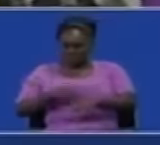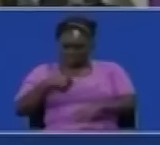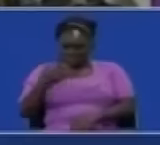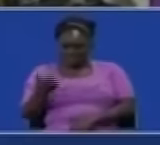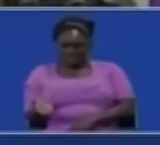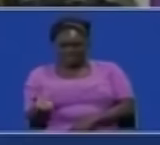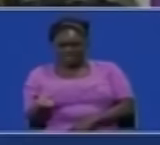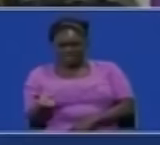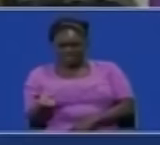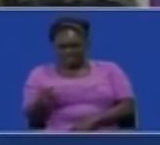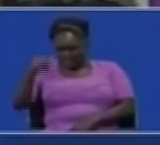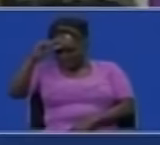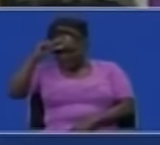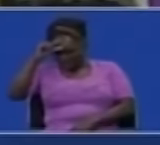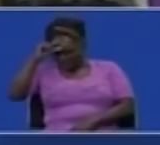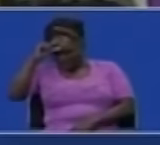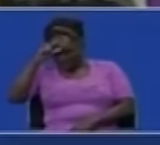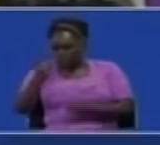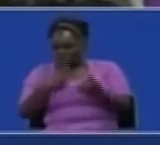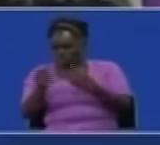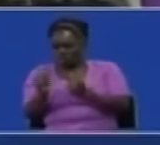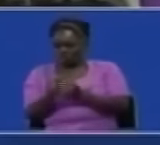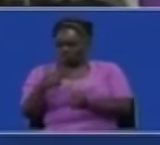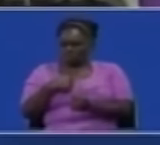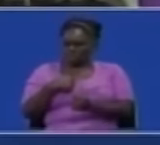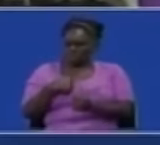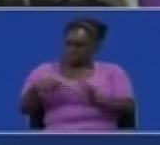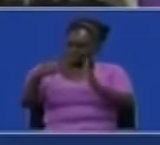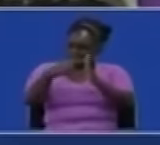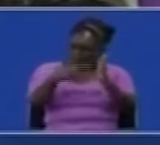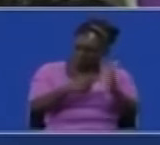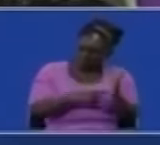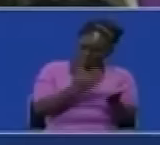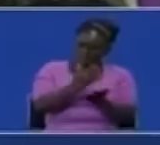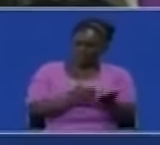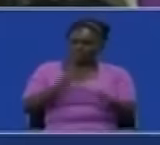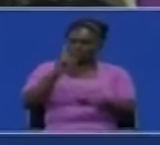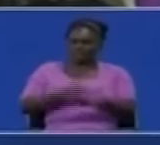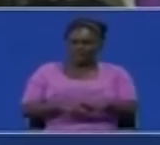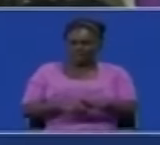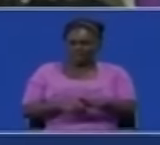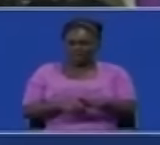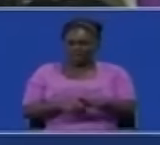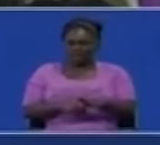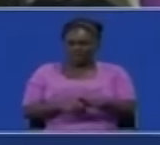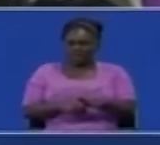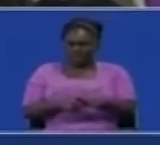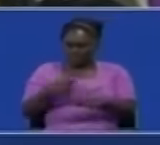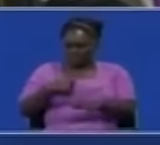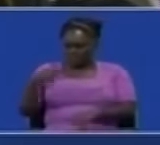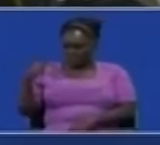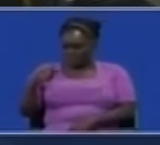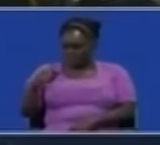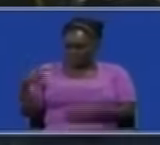katika serikali alikuwa anaongea na mimi ananiambia kaa hivi Gladys. Saa zingine sikuwa nilikuwa natoka napigwa kule